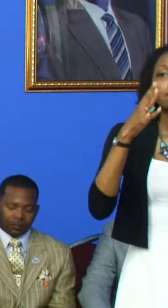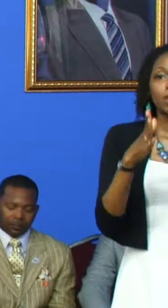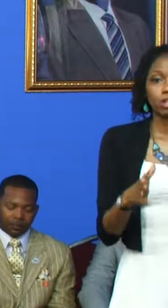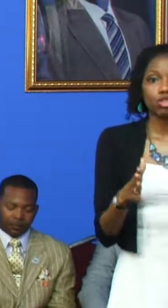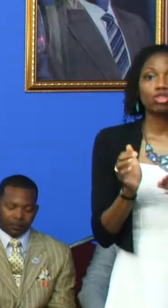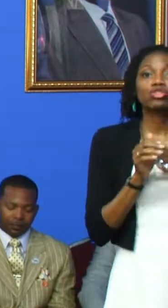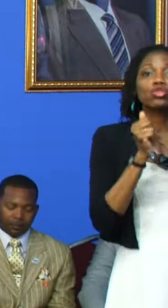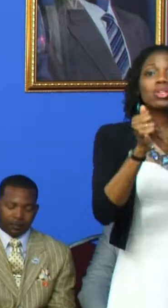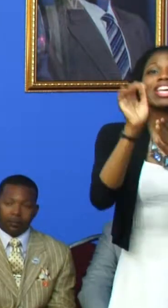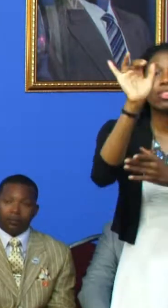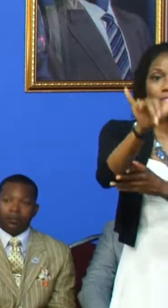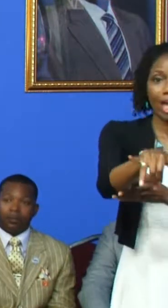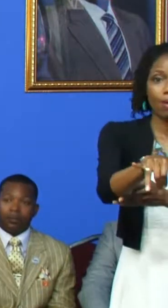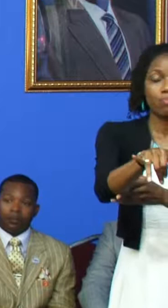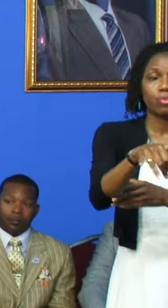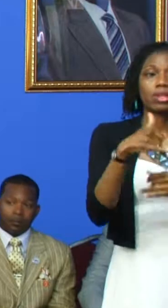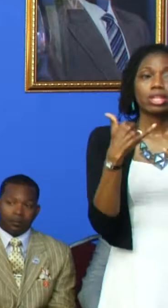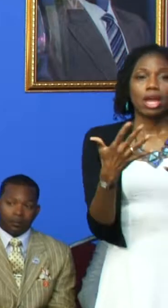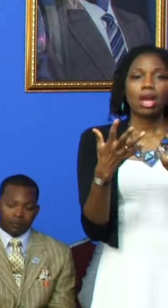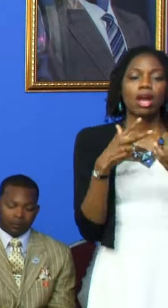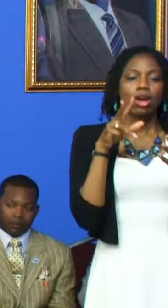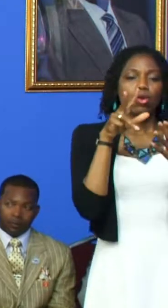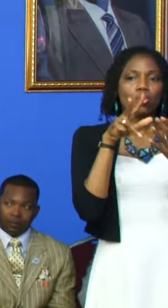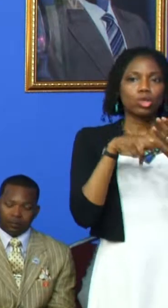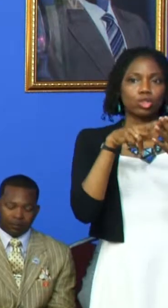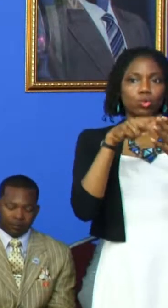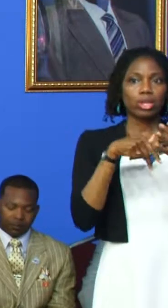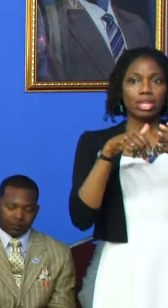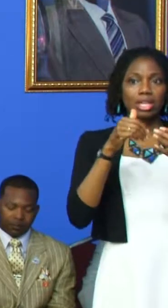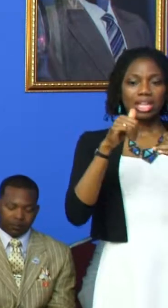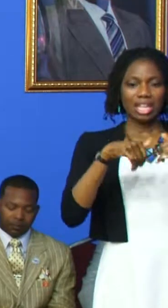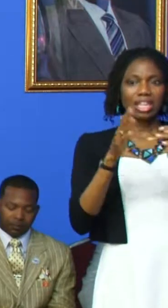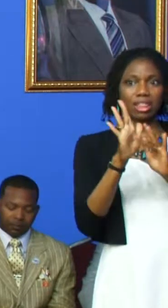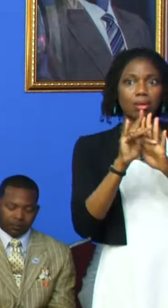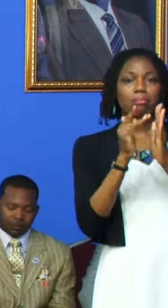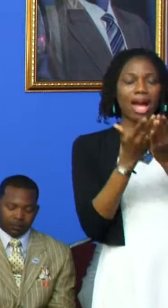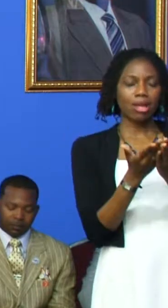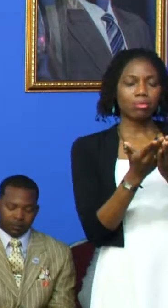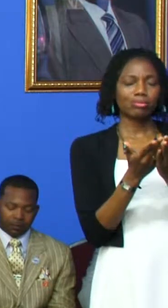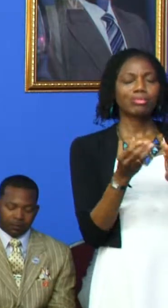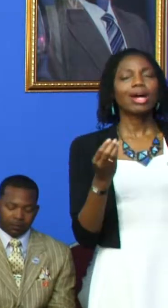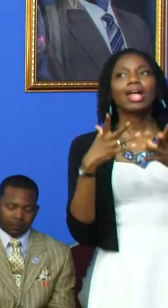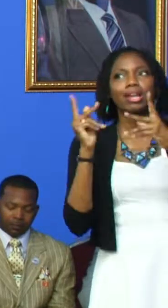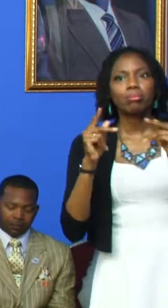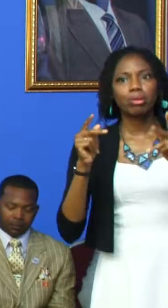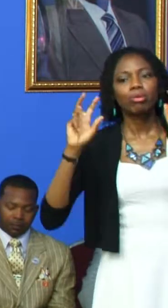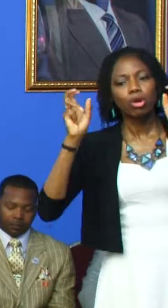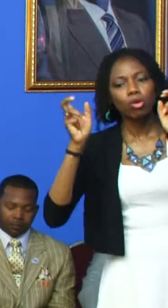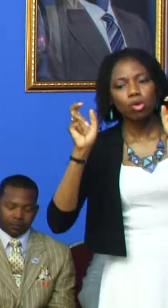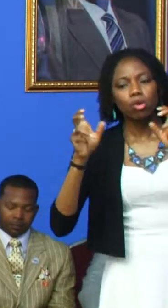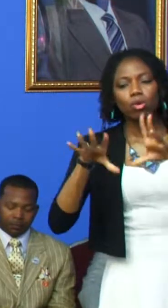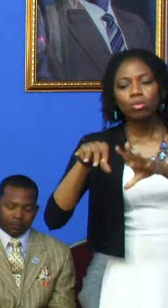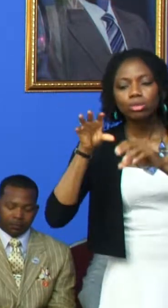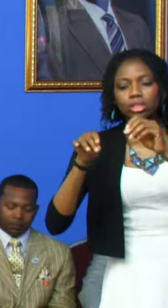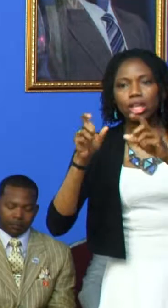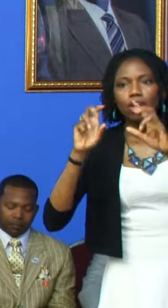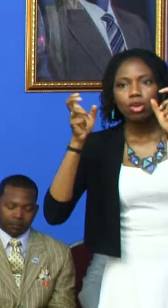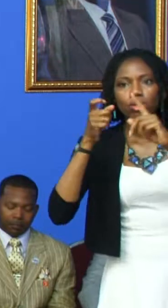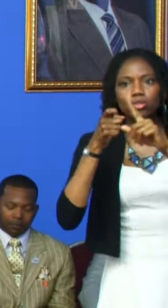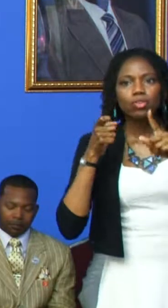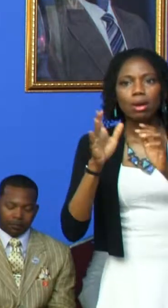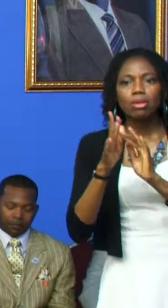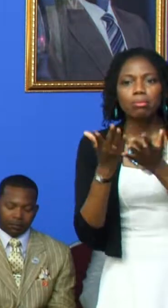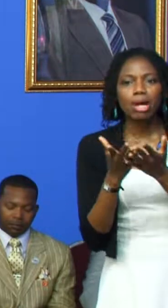I was reading in the book, you know, a lot of folk quote the Bible, but I want